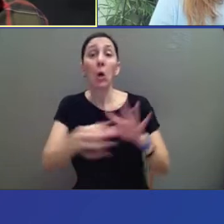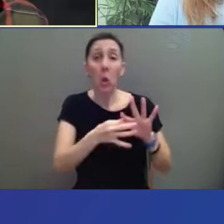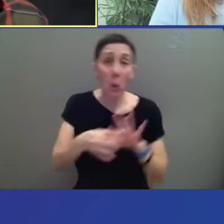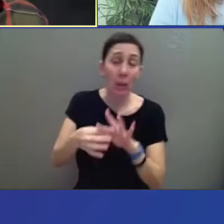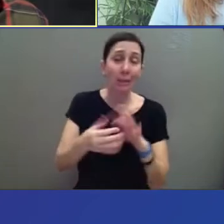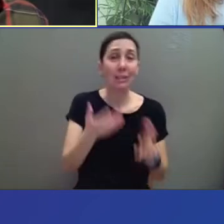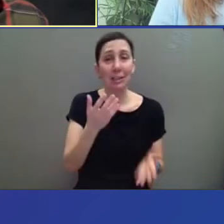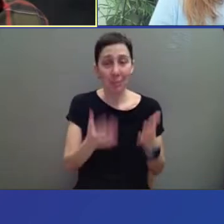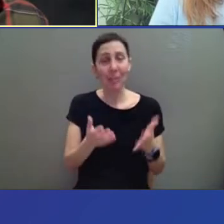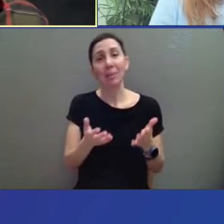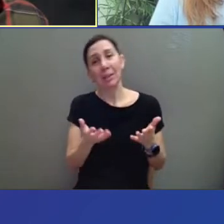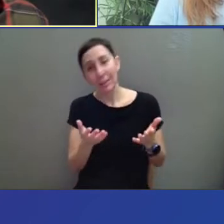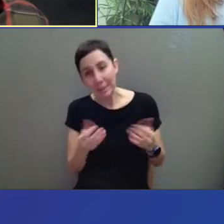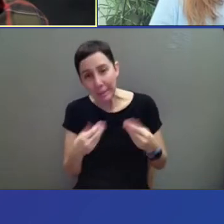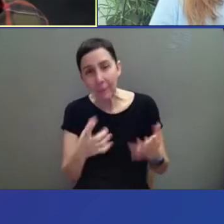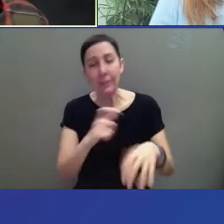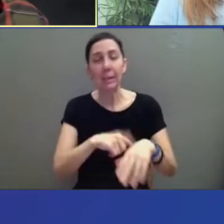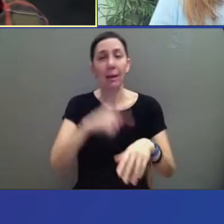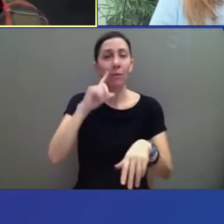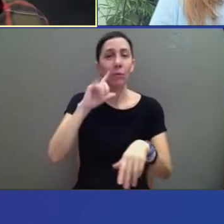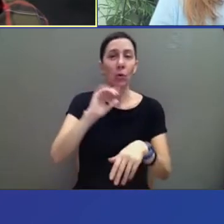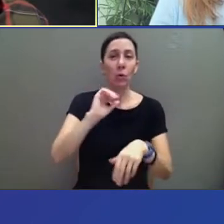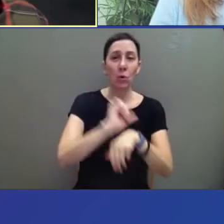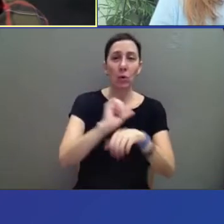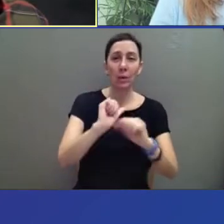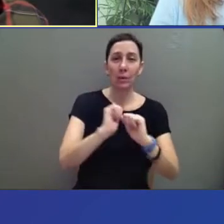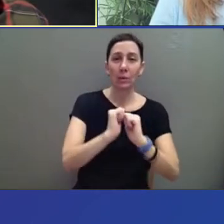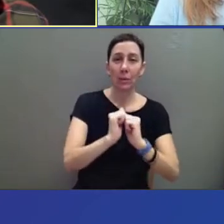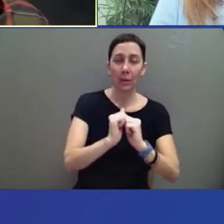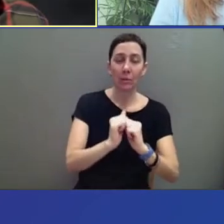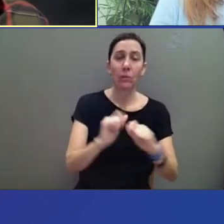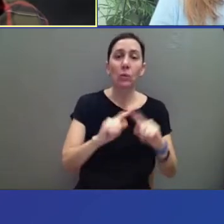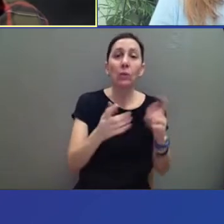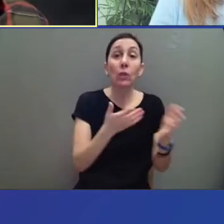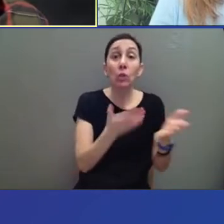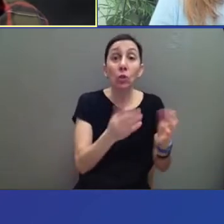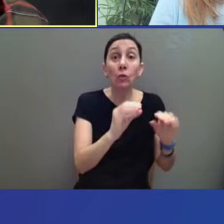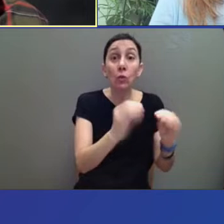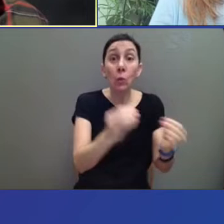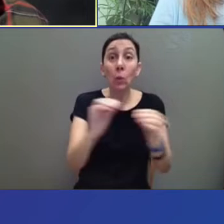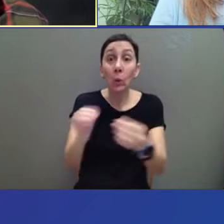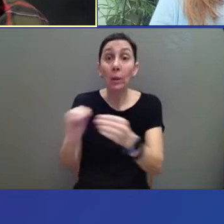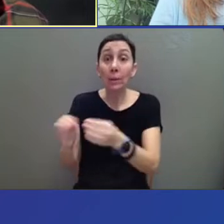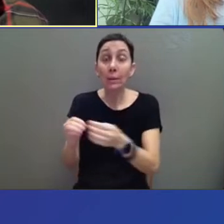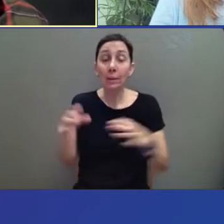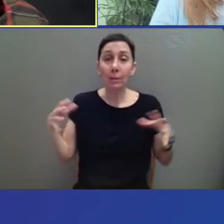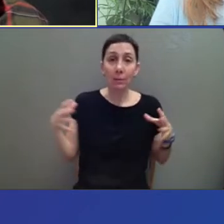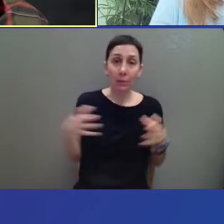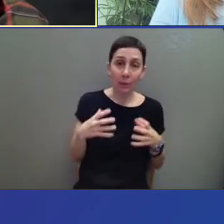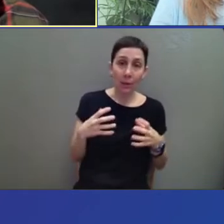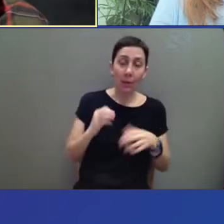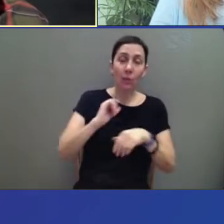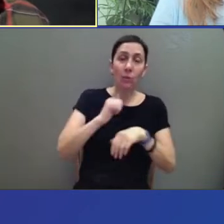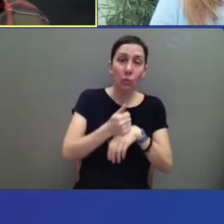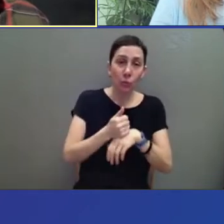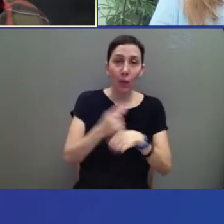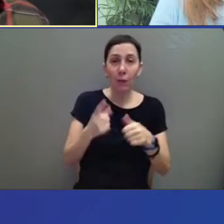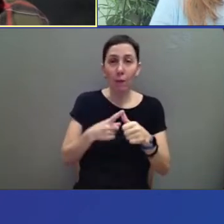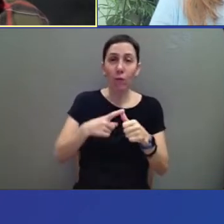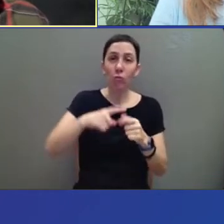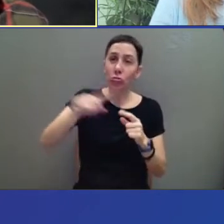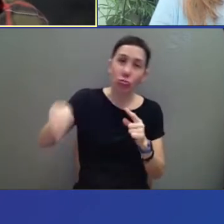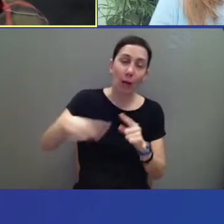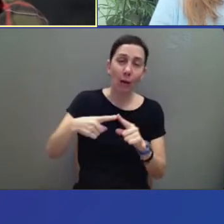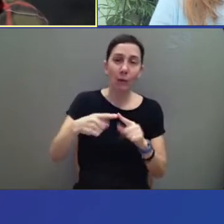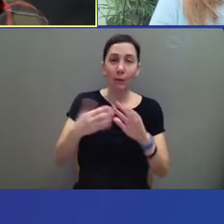for the coalition of service orgs who came together to coordinate our round of the City Artist Corps grant program, and